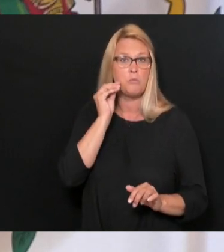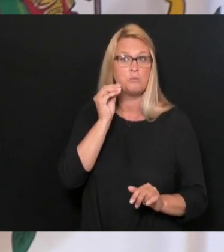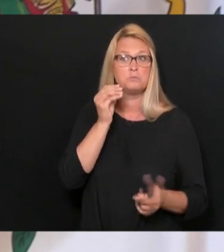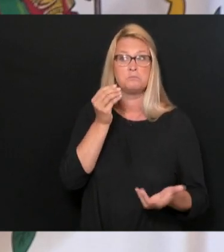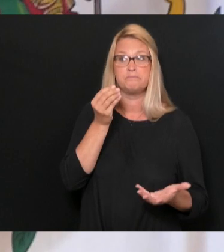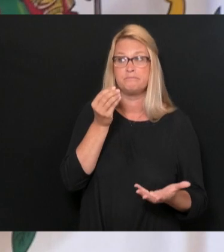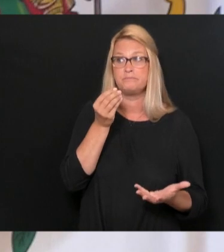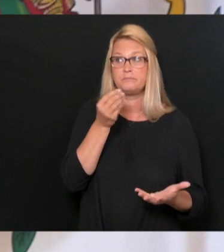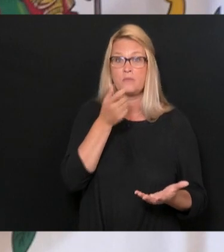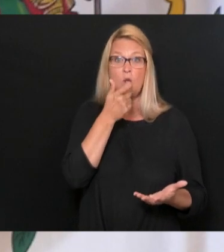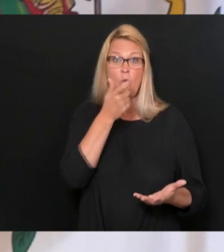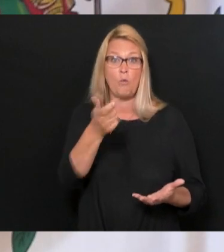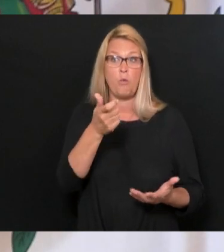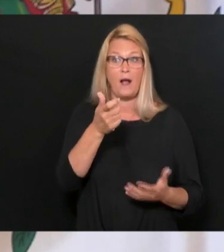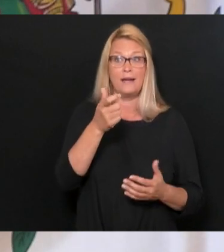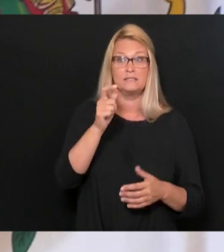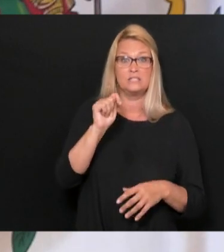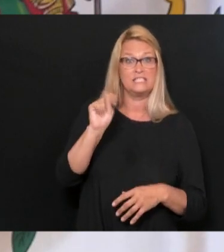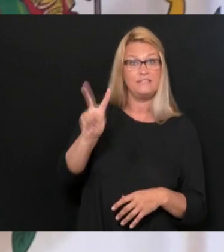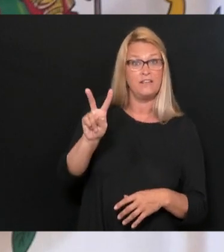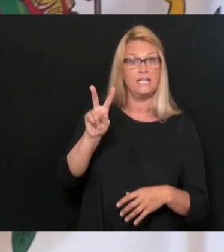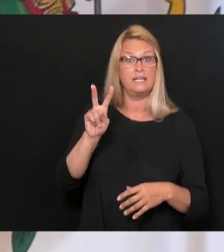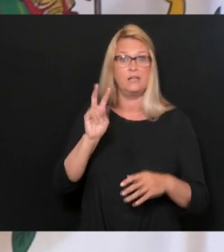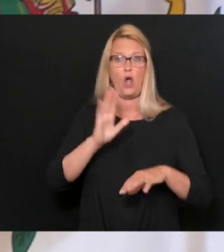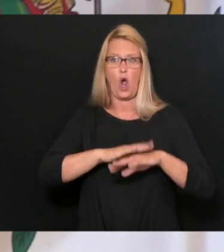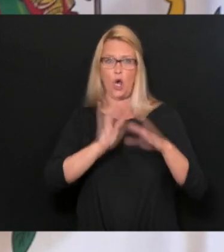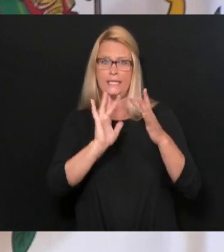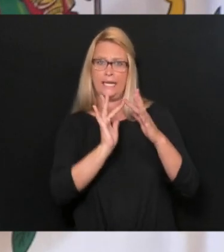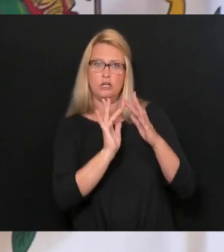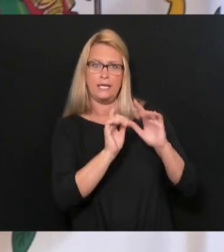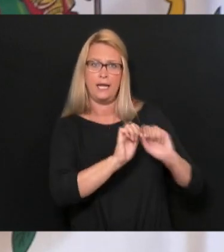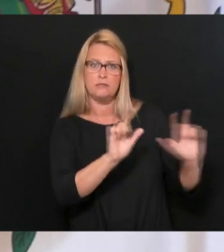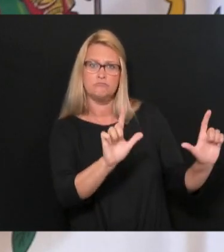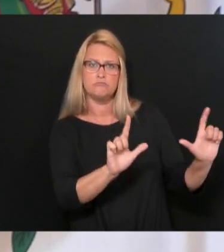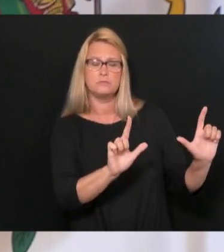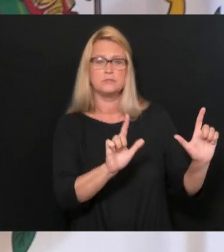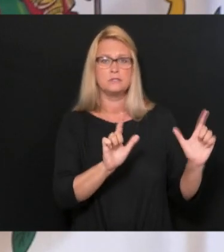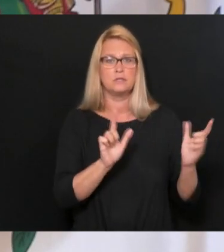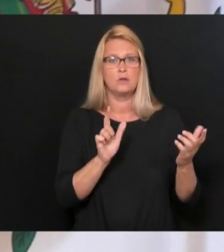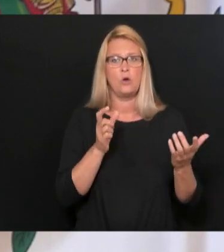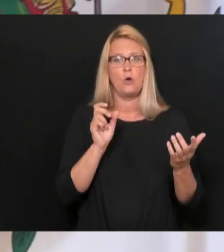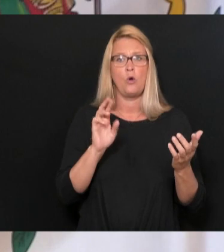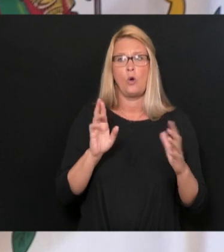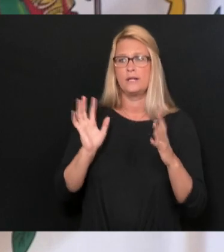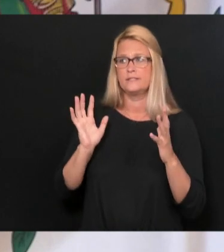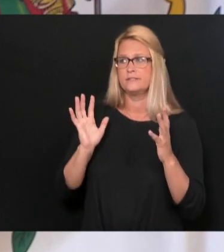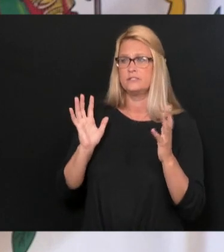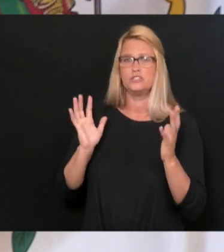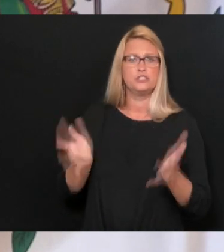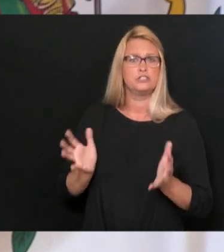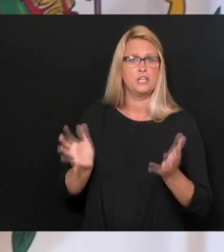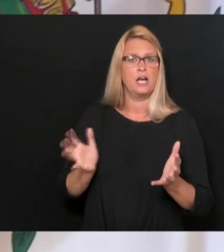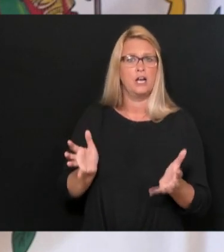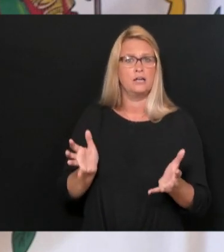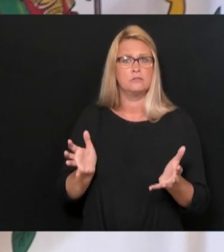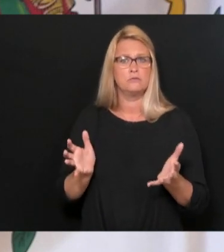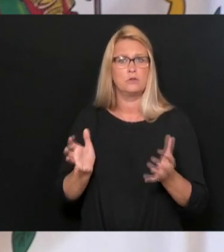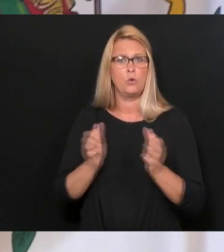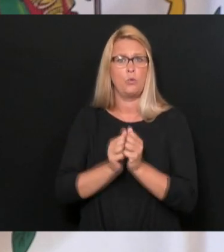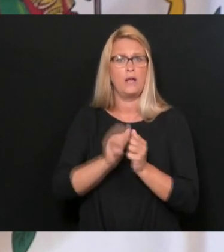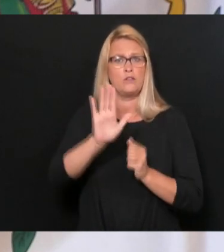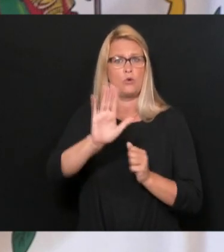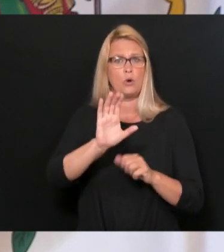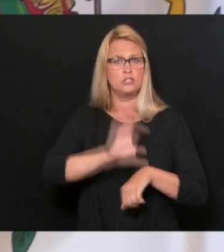up, some online stuff. If not, talk to all the, your